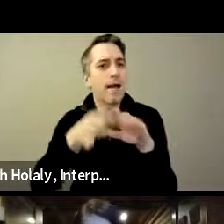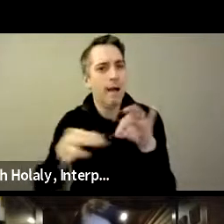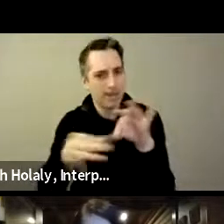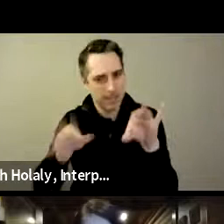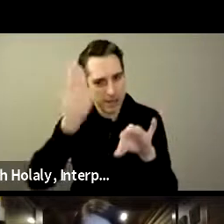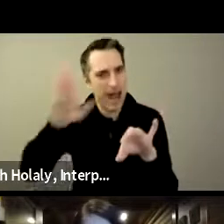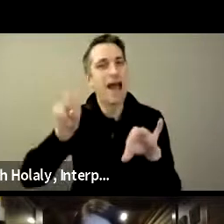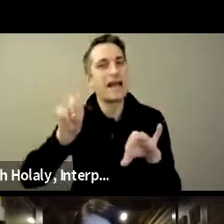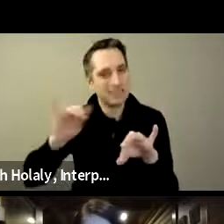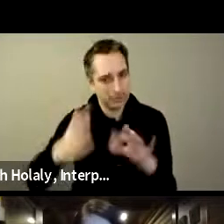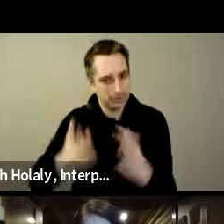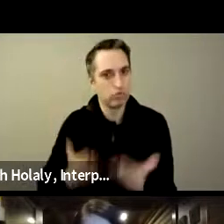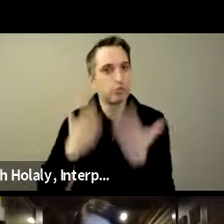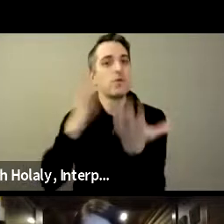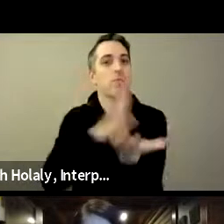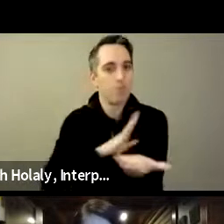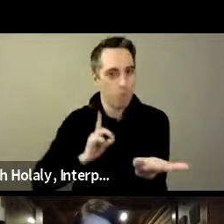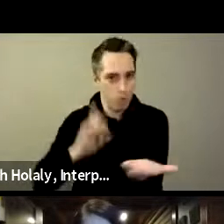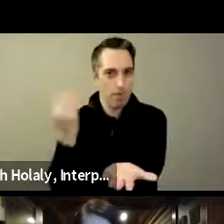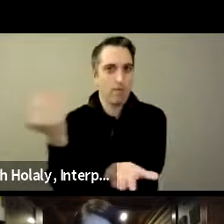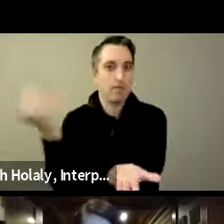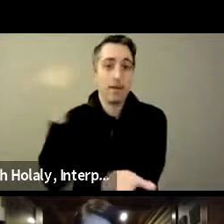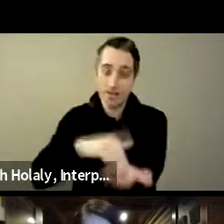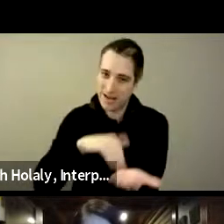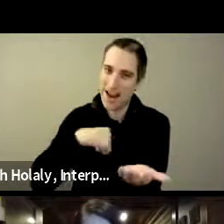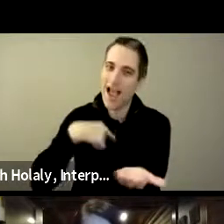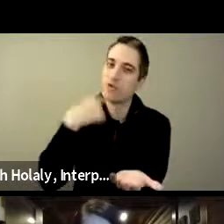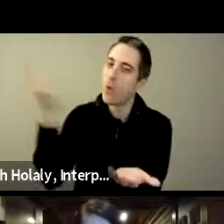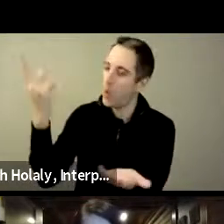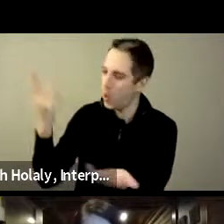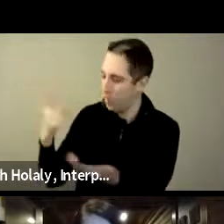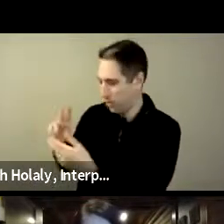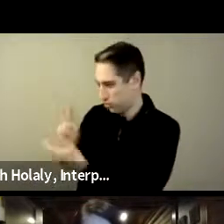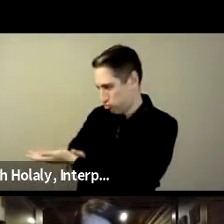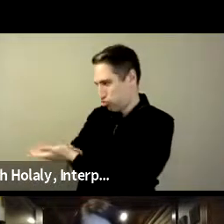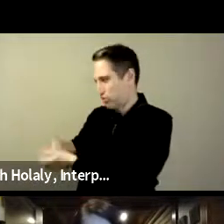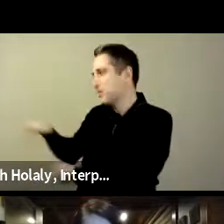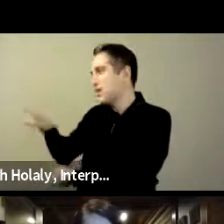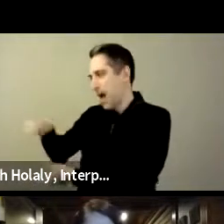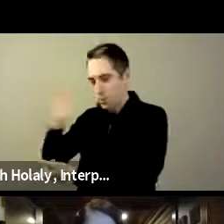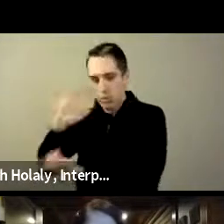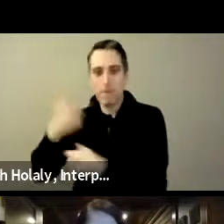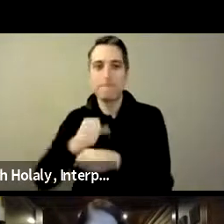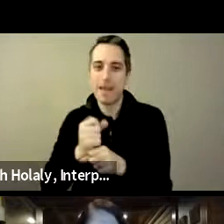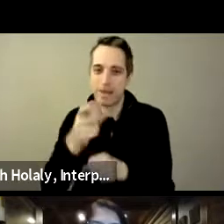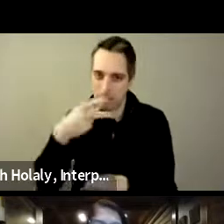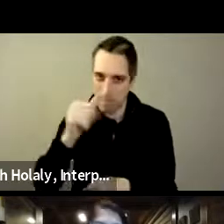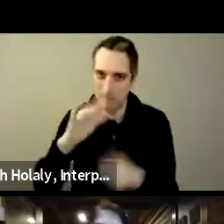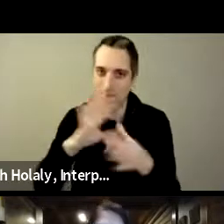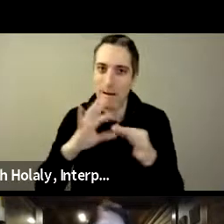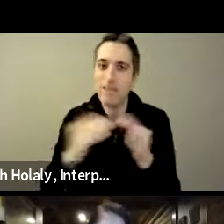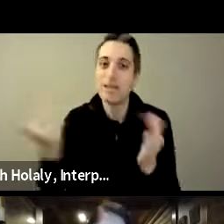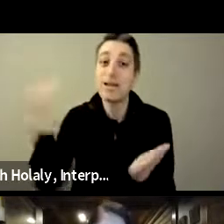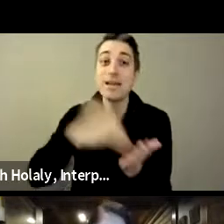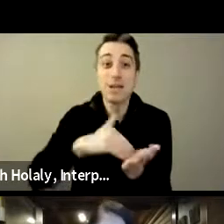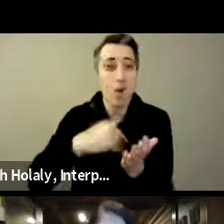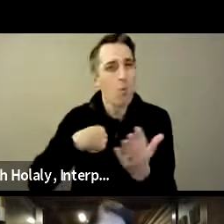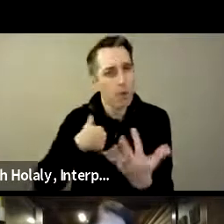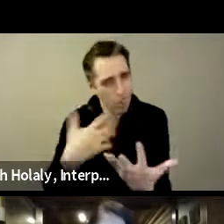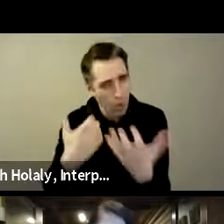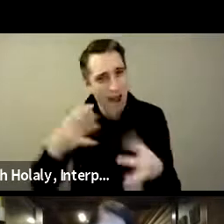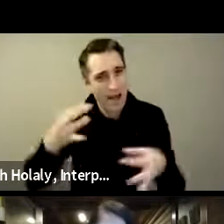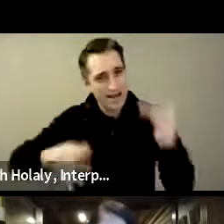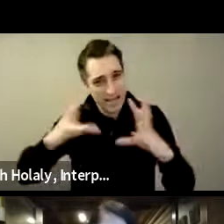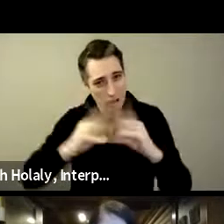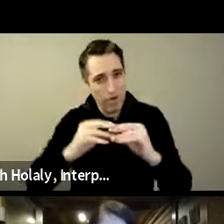before the board again, that, and I told the nurses I was going to make this public comment again, that we would like a hearing on